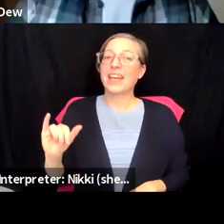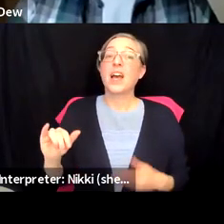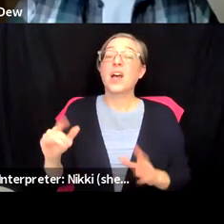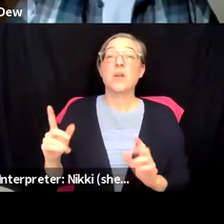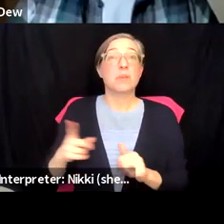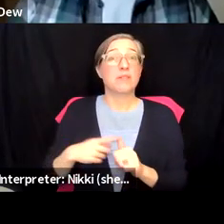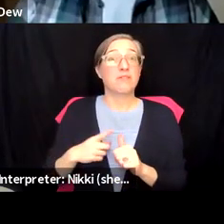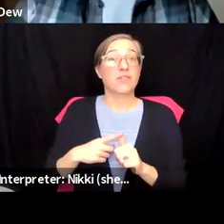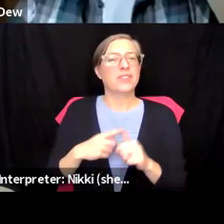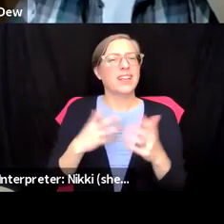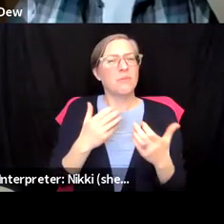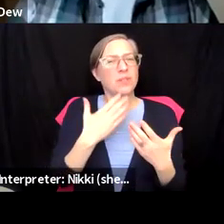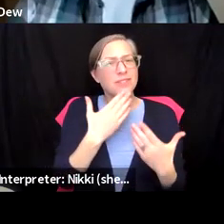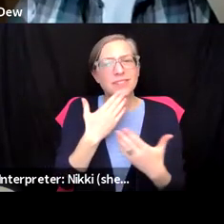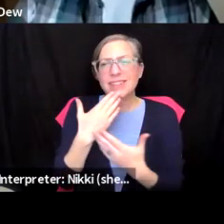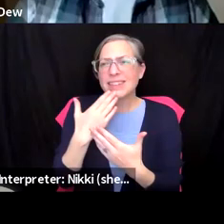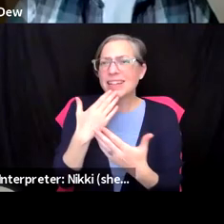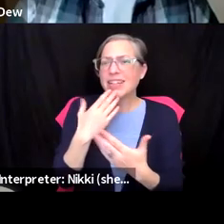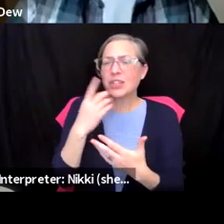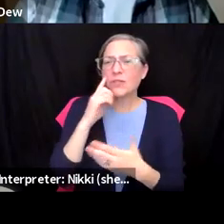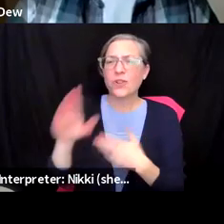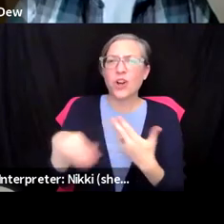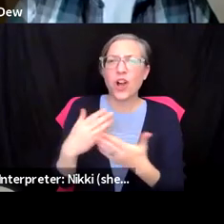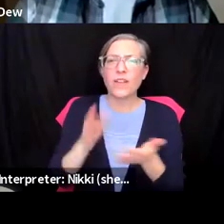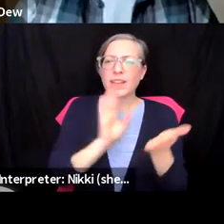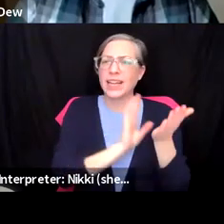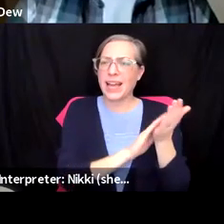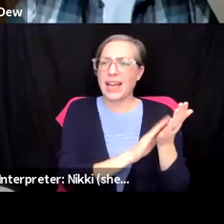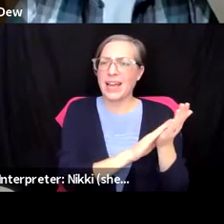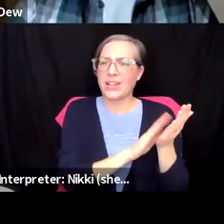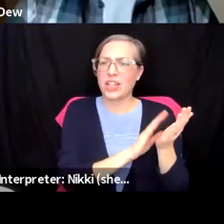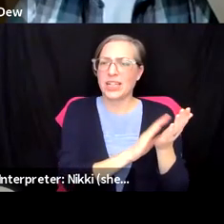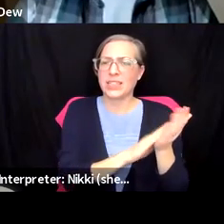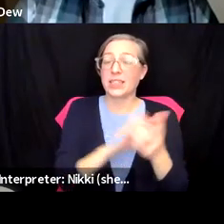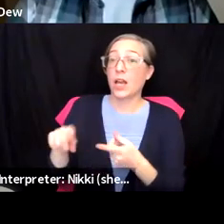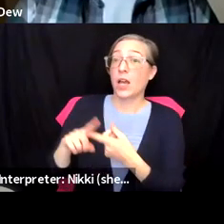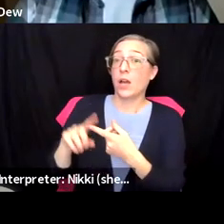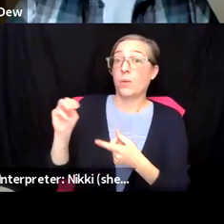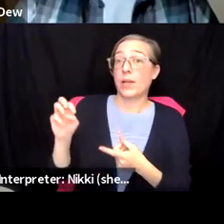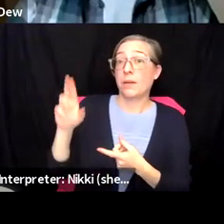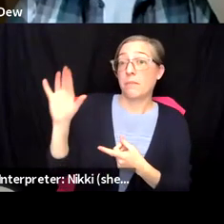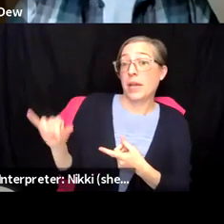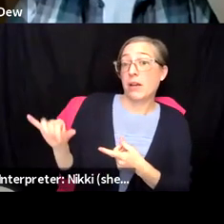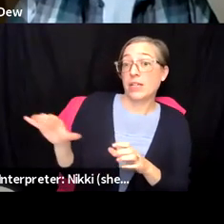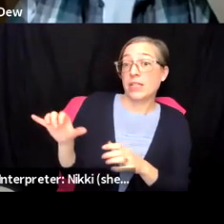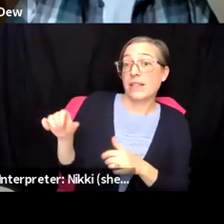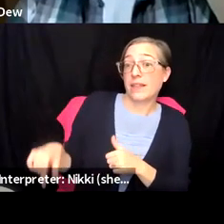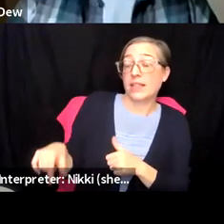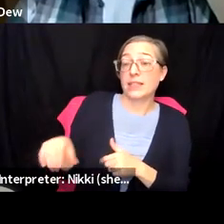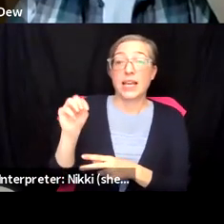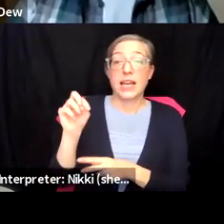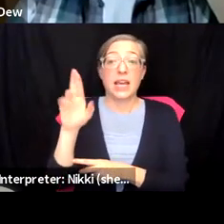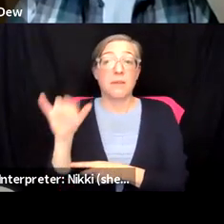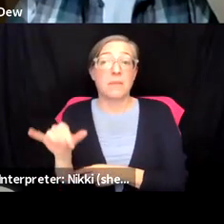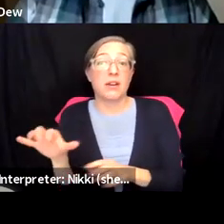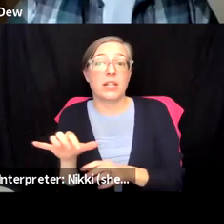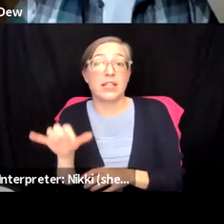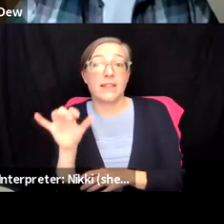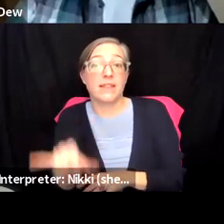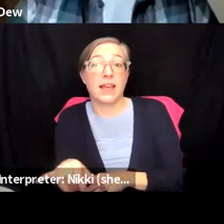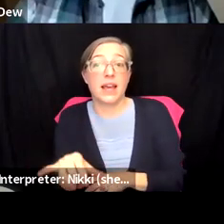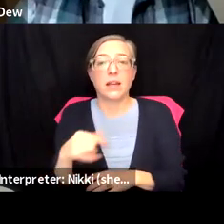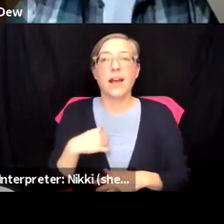you guys for all of the accolades I'm getting. When Mary did this and Mary did that, I feel like you're telling me I did